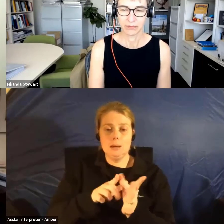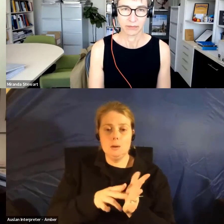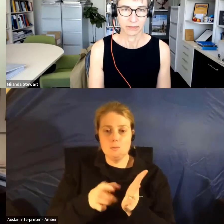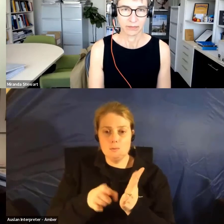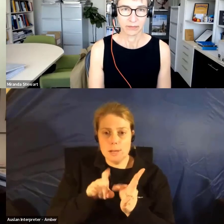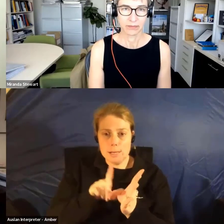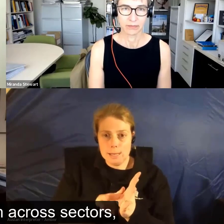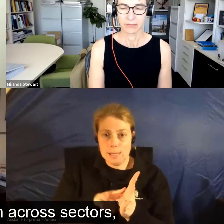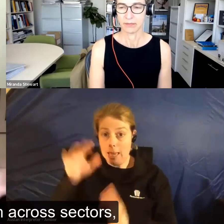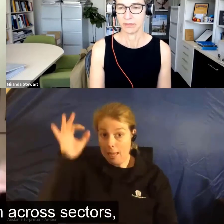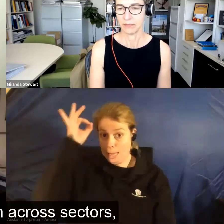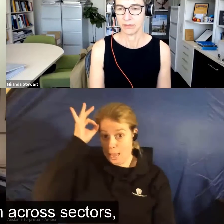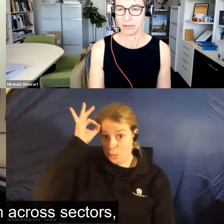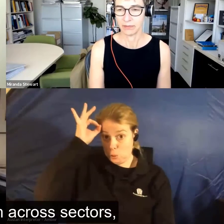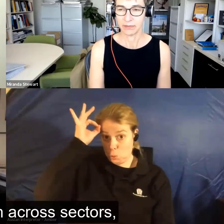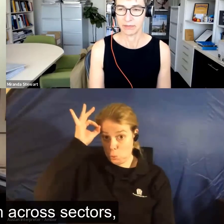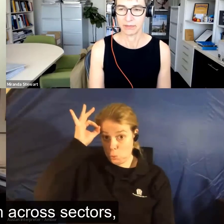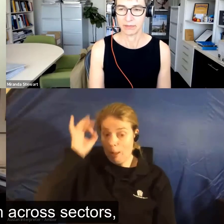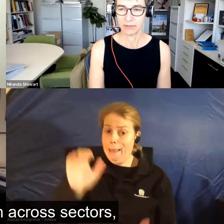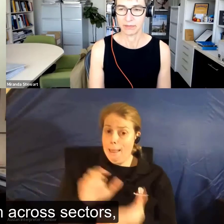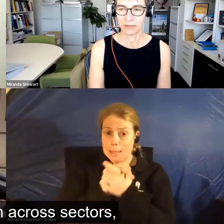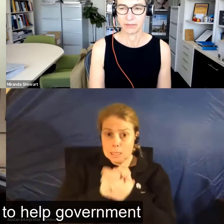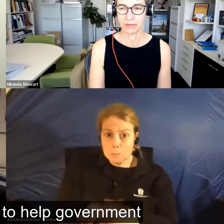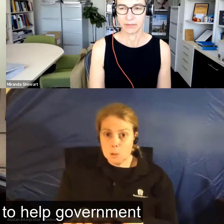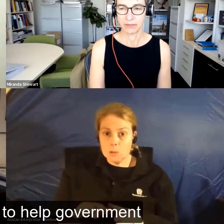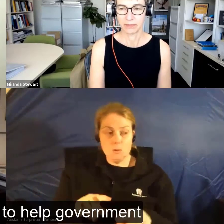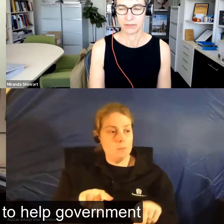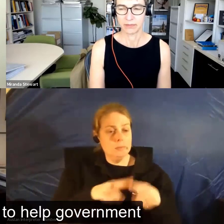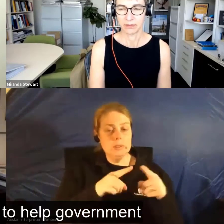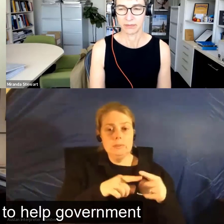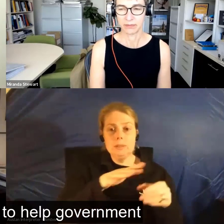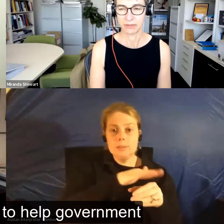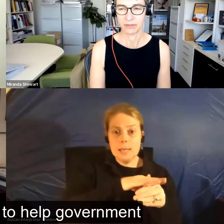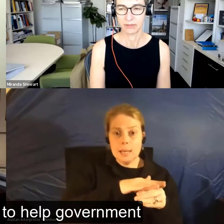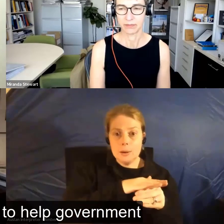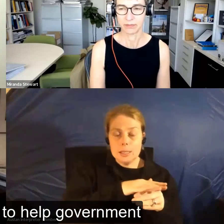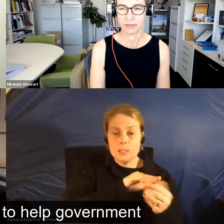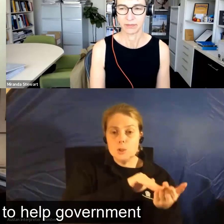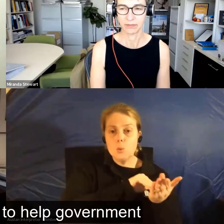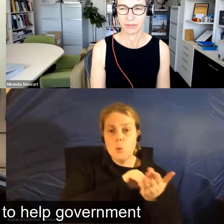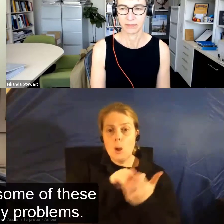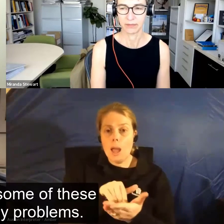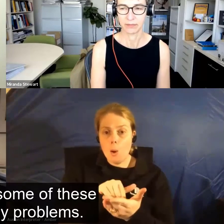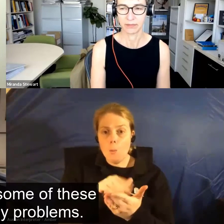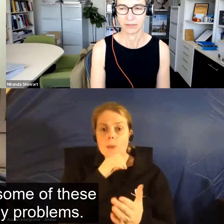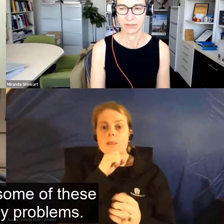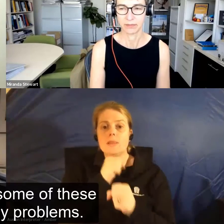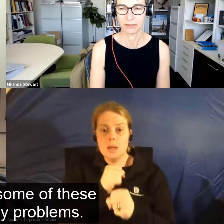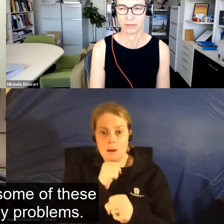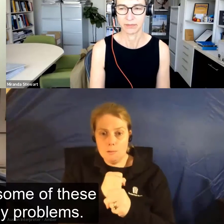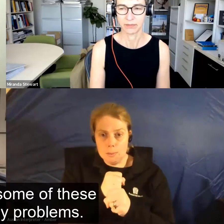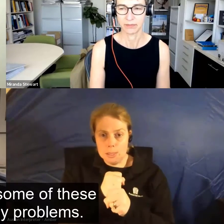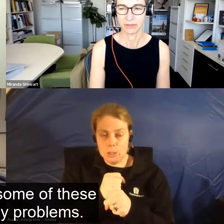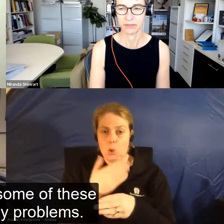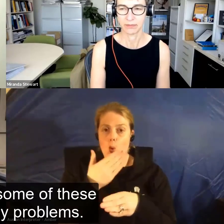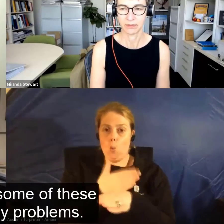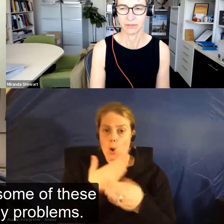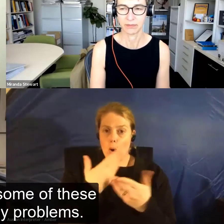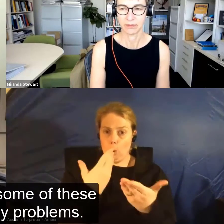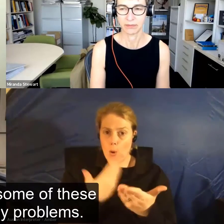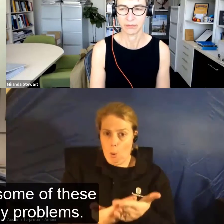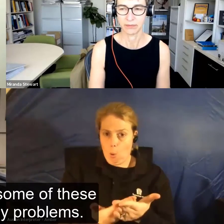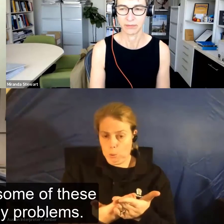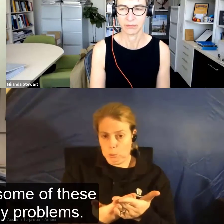would of experts from across sectors, across disciplines, to help government to work on some of these